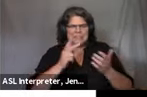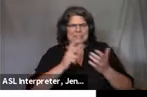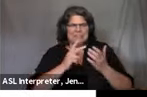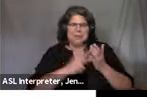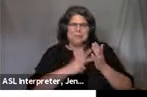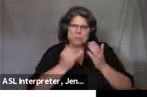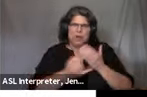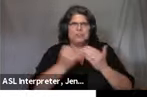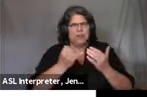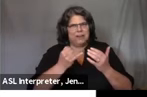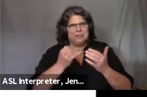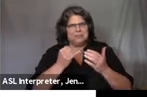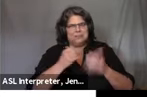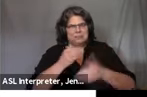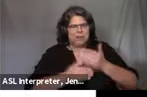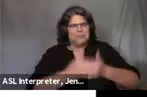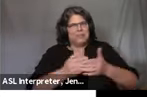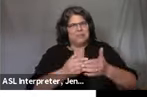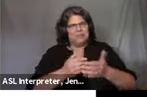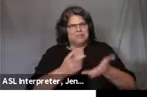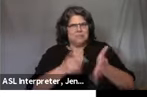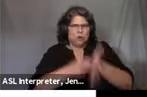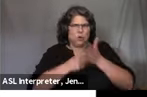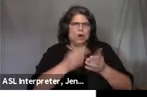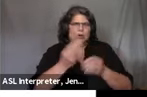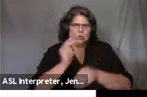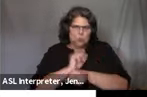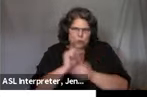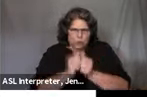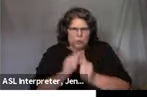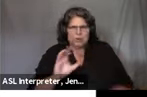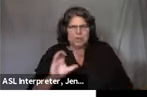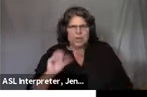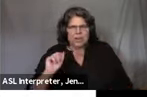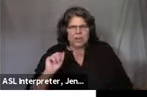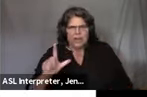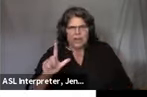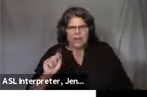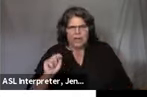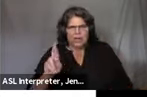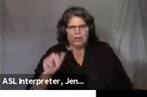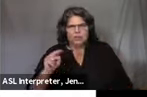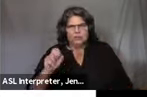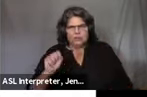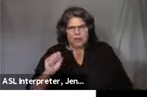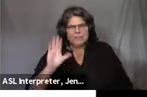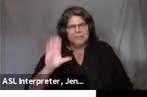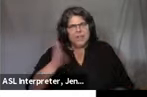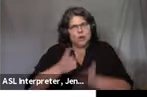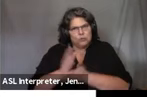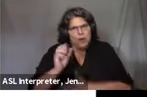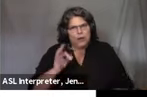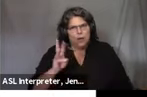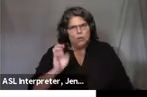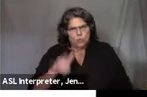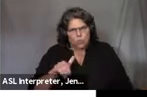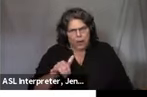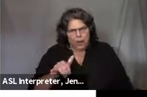that involves Caltrans. So we have to go through Caltrans right-of-way, which activates them to